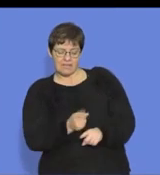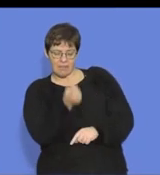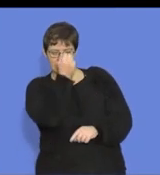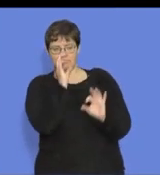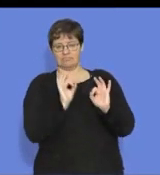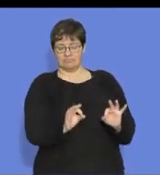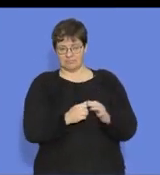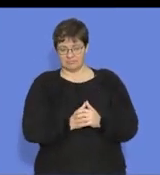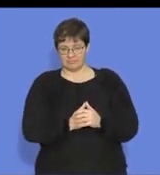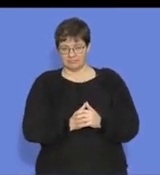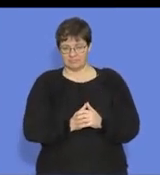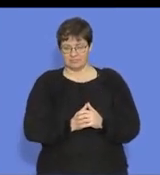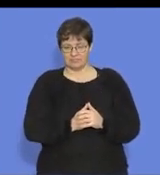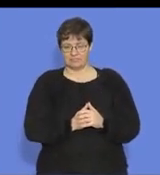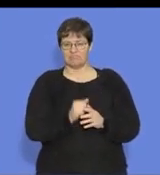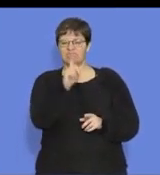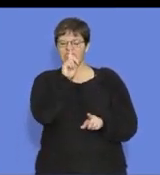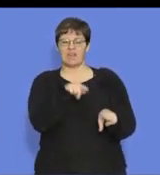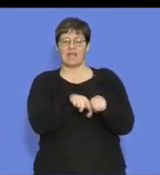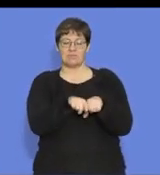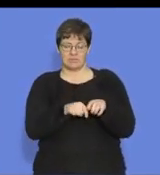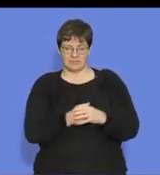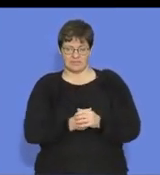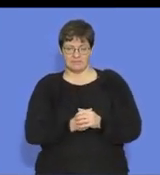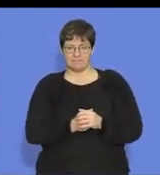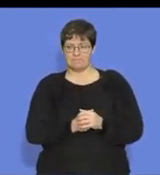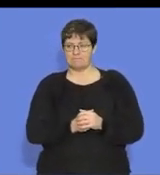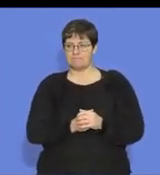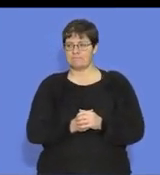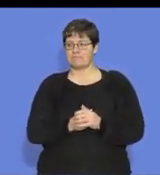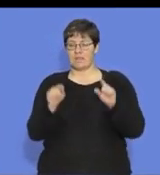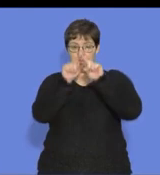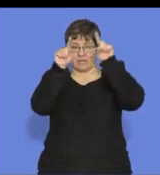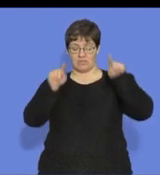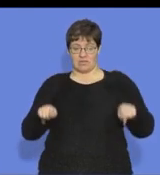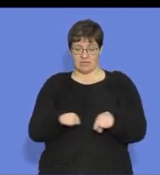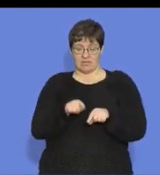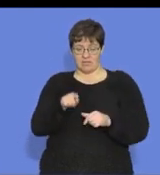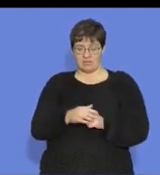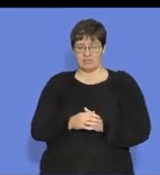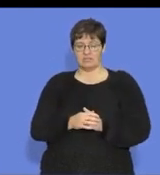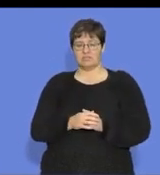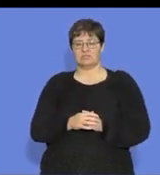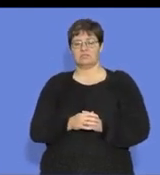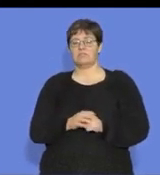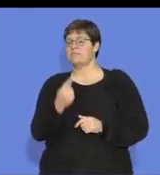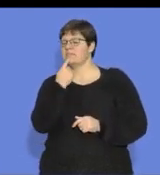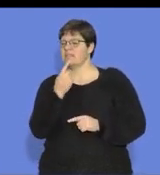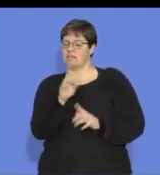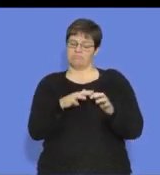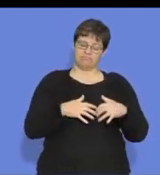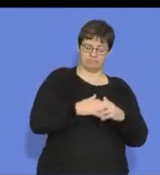So, let's have a look at the experiment. Okay, here's a picture of what has been set